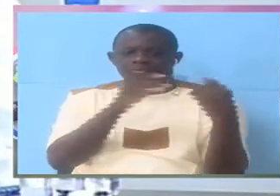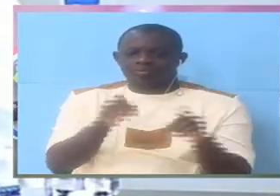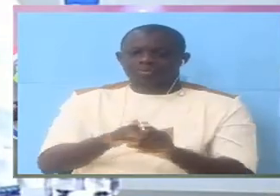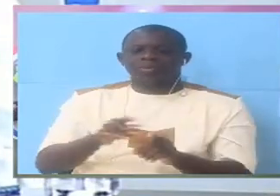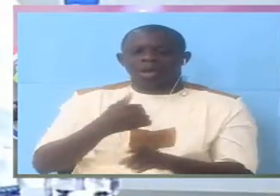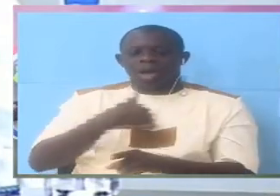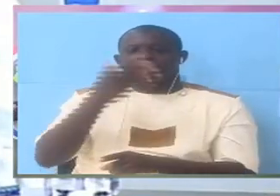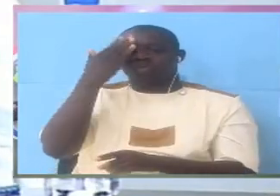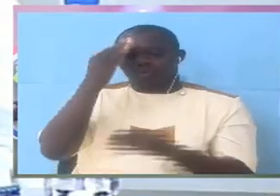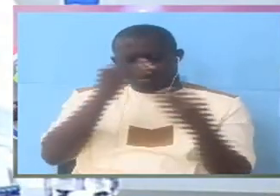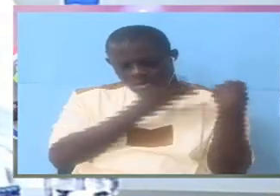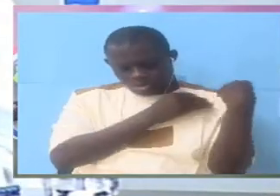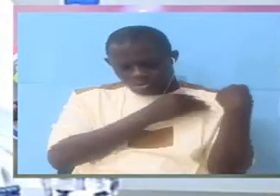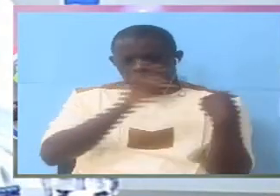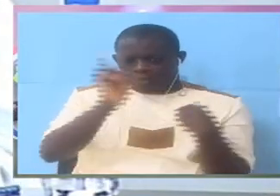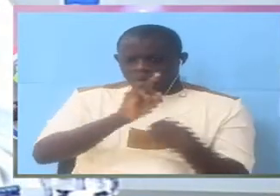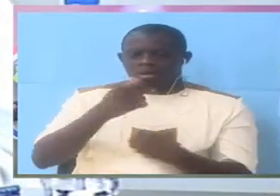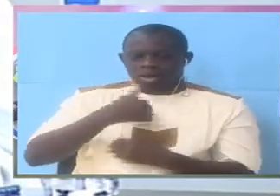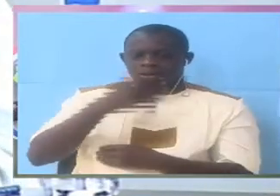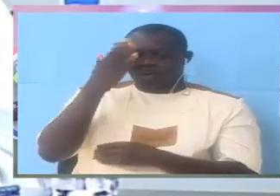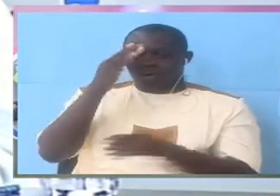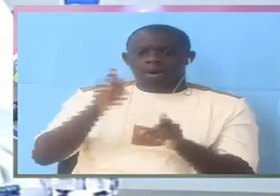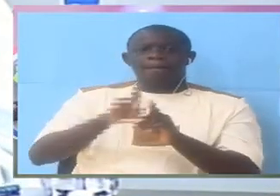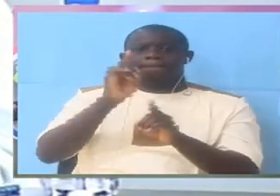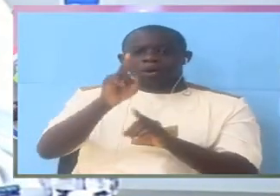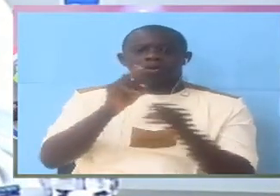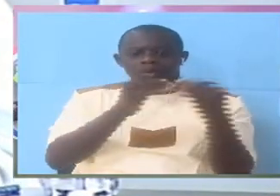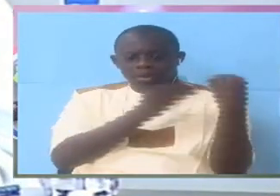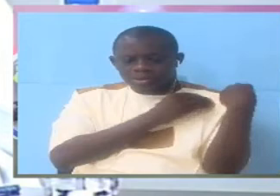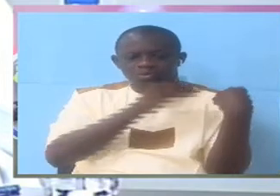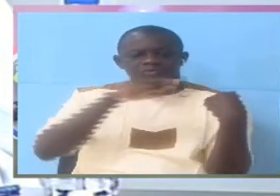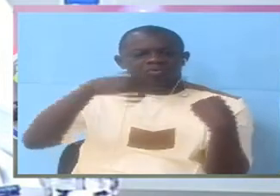I would not know. They are responsible for.